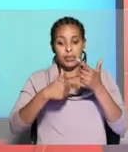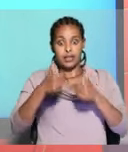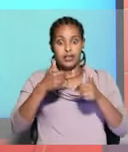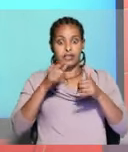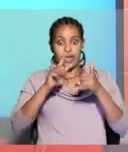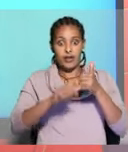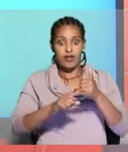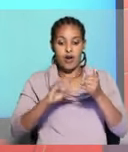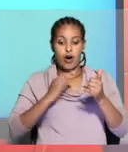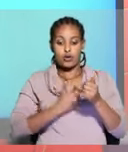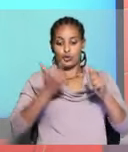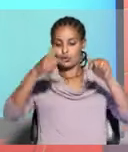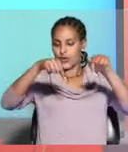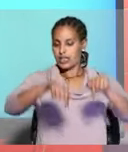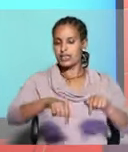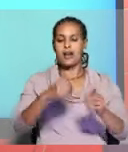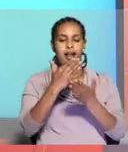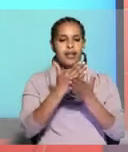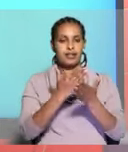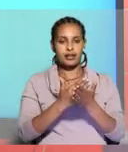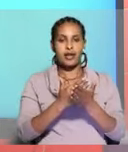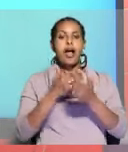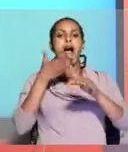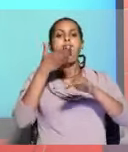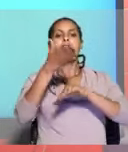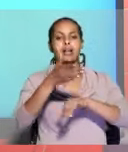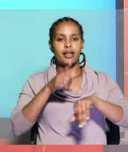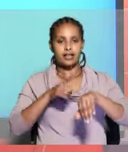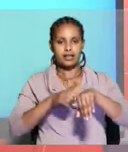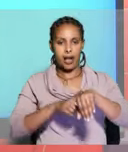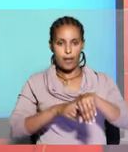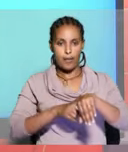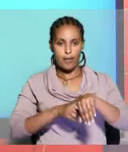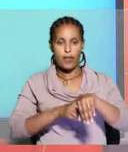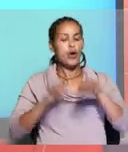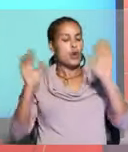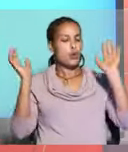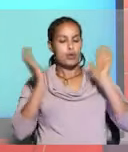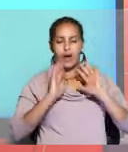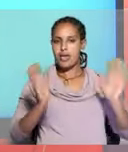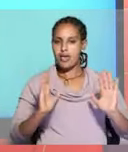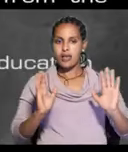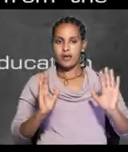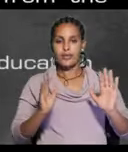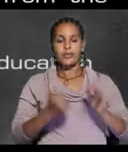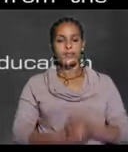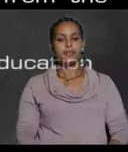us to the end of our today's lesson. Until next time, goodbye.